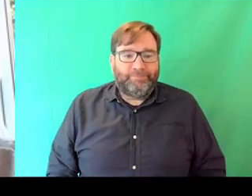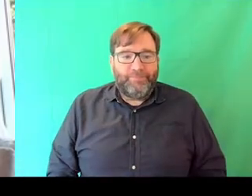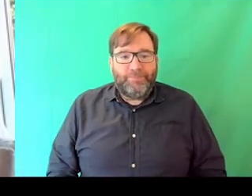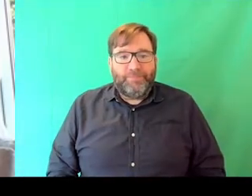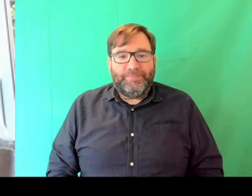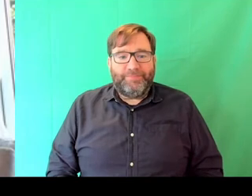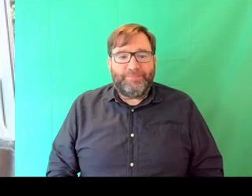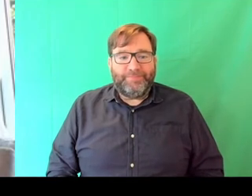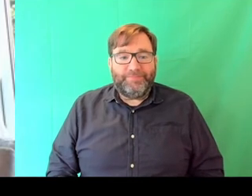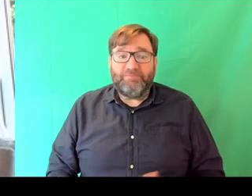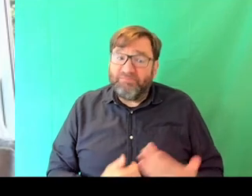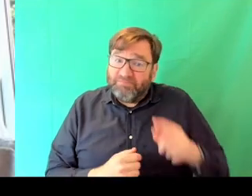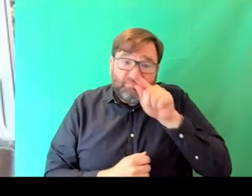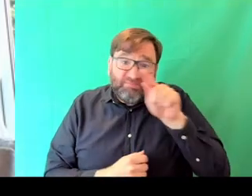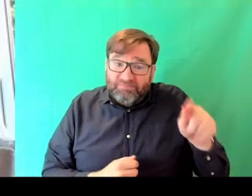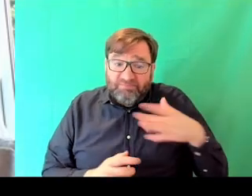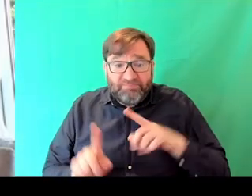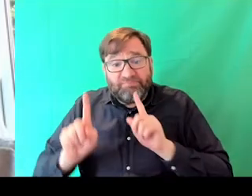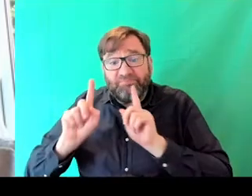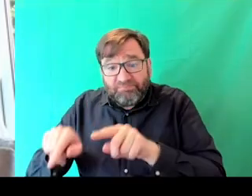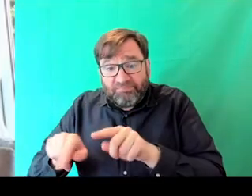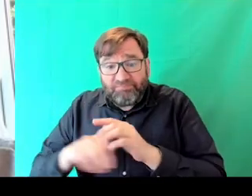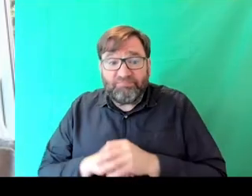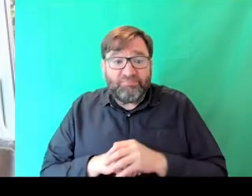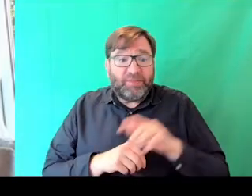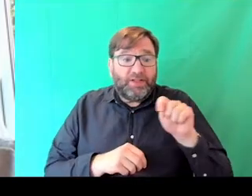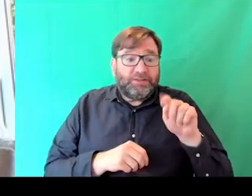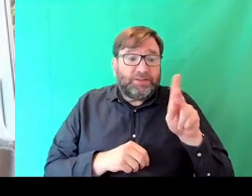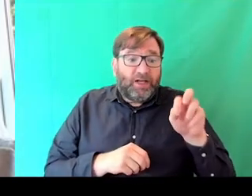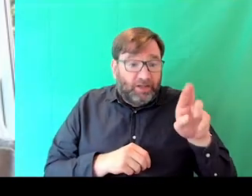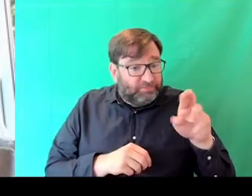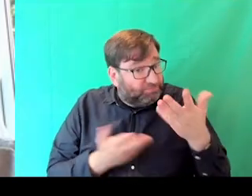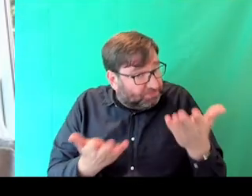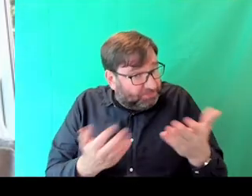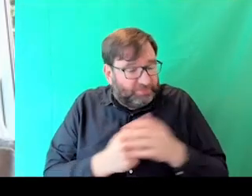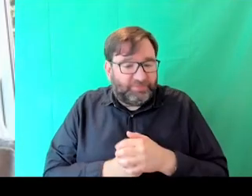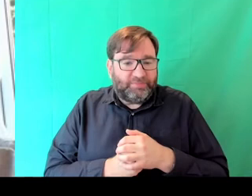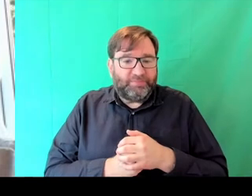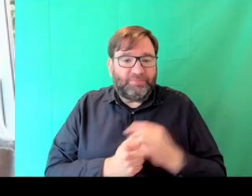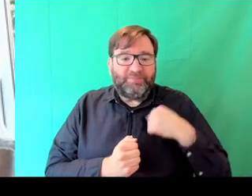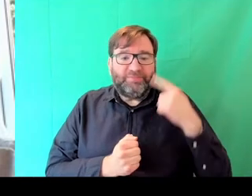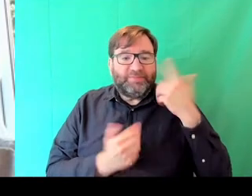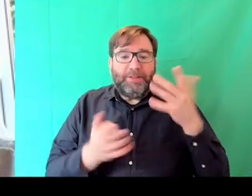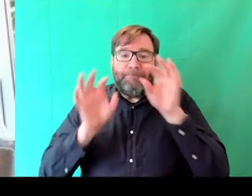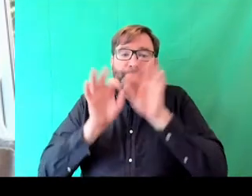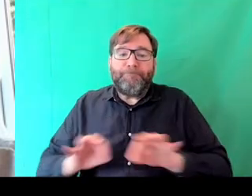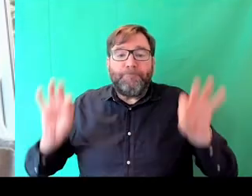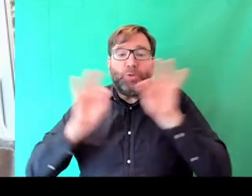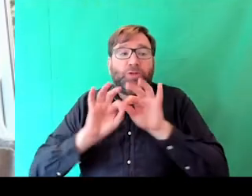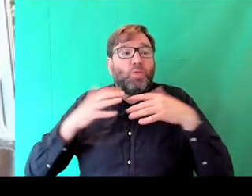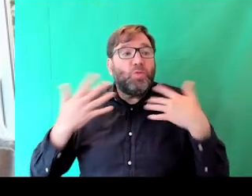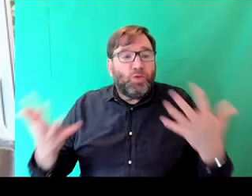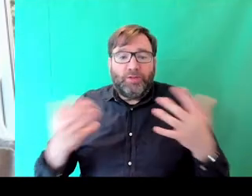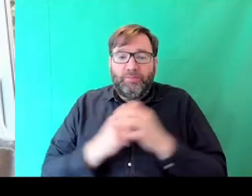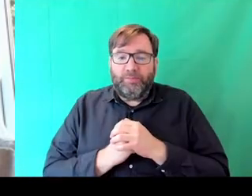inclusive and really bringing in people that look like the consumers that consume your products from a commercial side of it, and